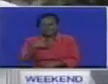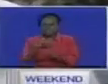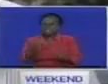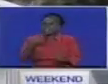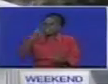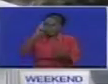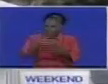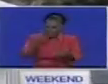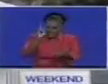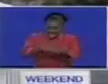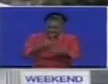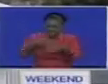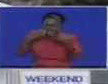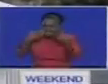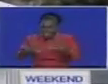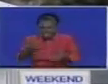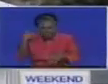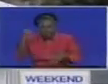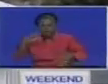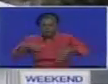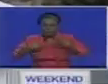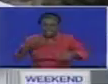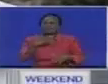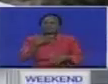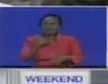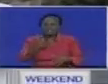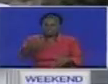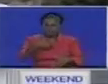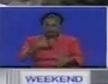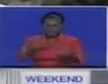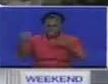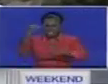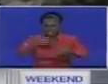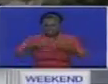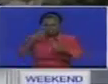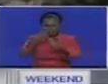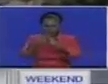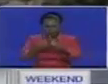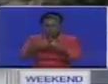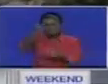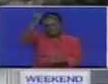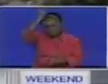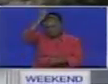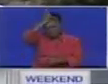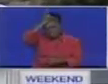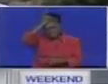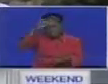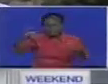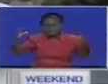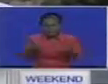saying time is up for games. We want to have elections all the way from the grassroots, and so that the